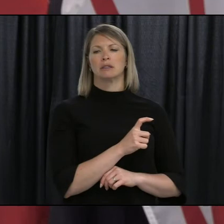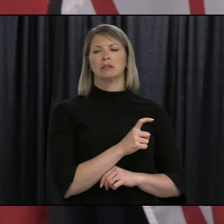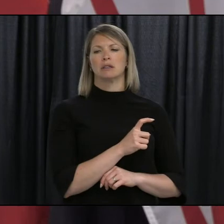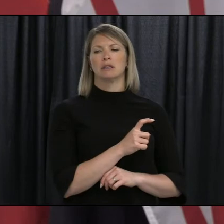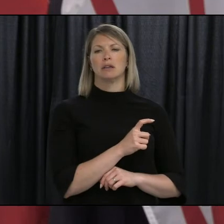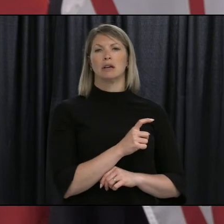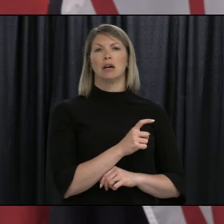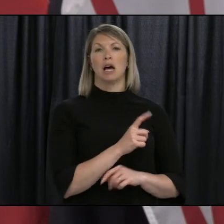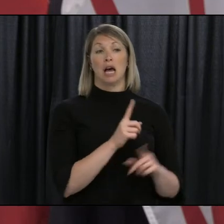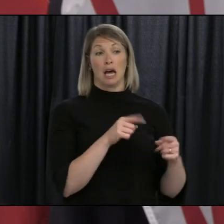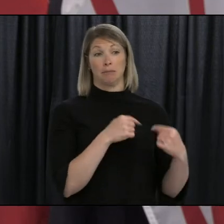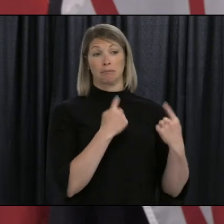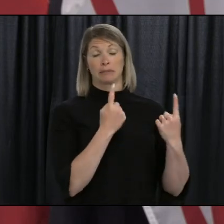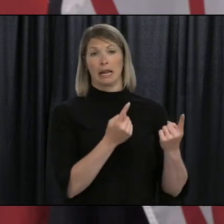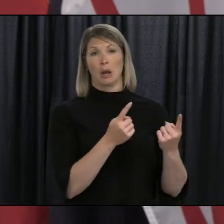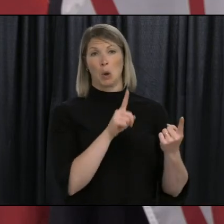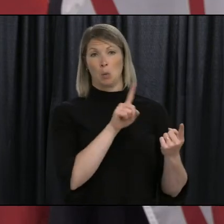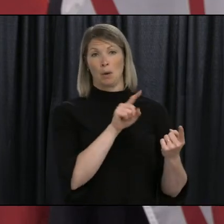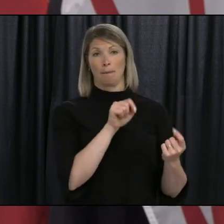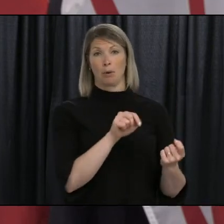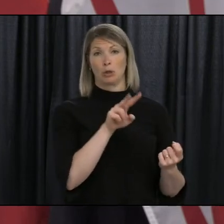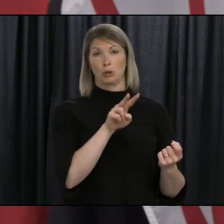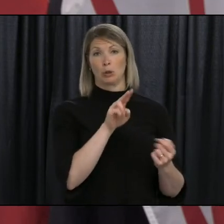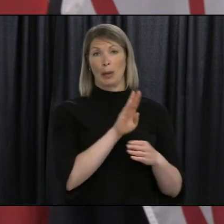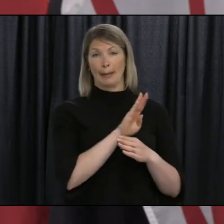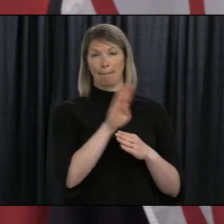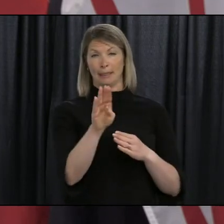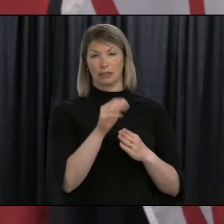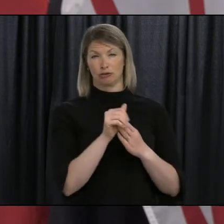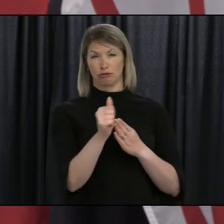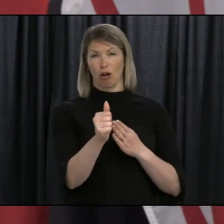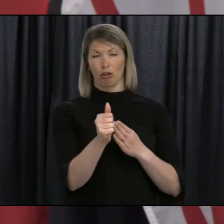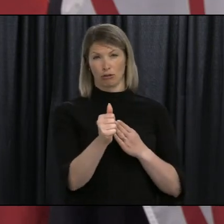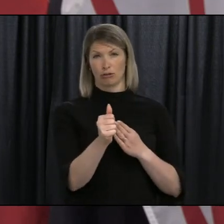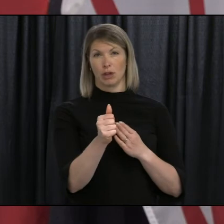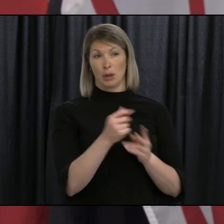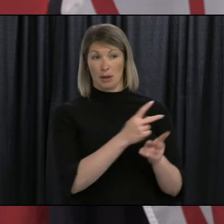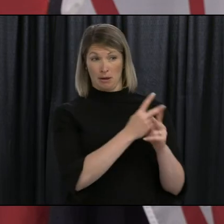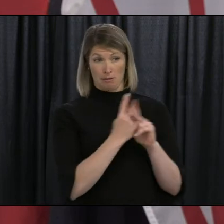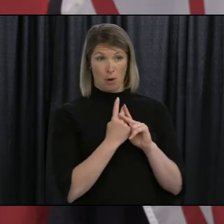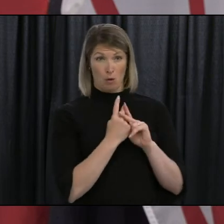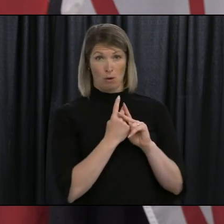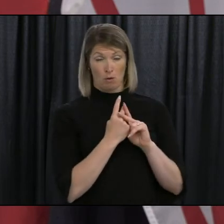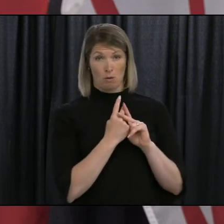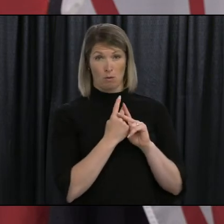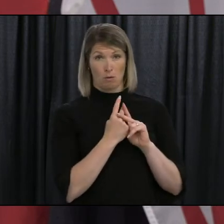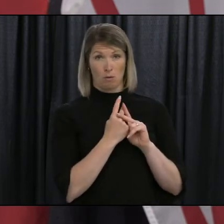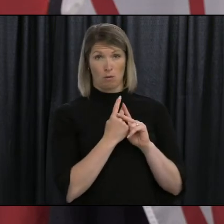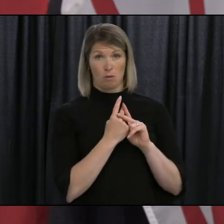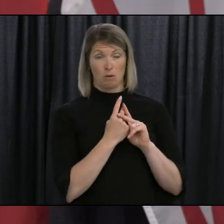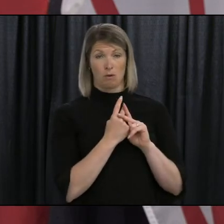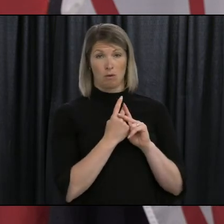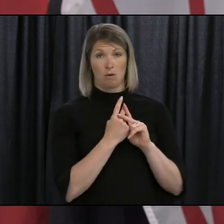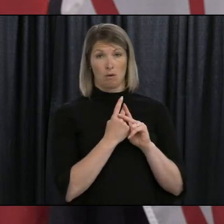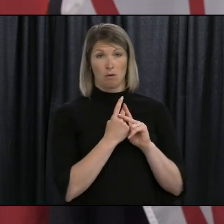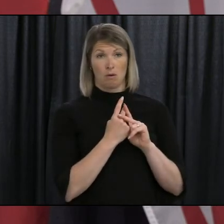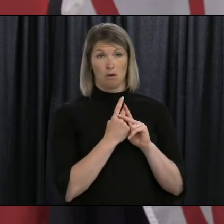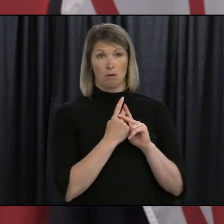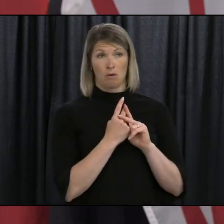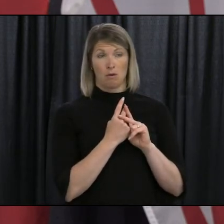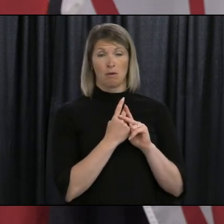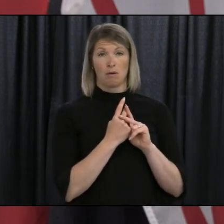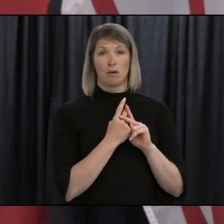borrowed $1.2 billion, I believe, in about the first 6 weeks of this fiscal year. That's the same amount that the province borrowed in the entire 12